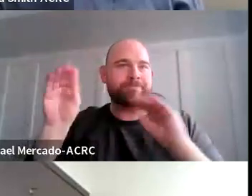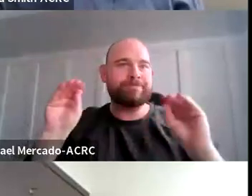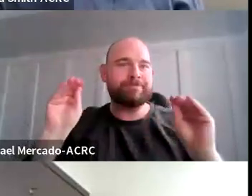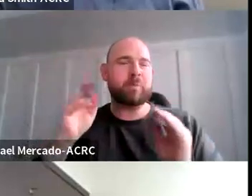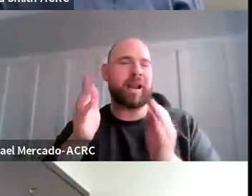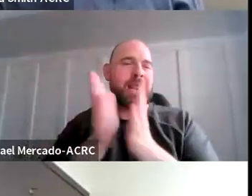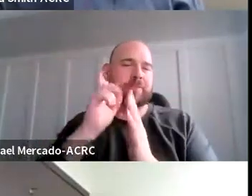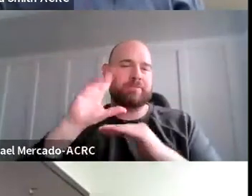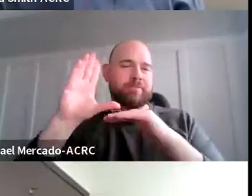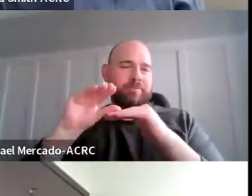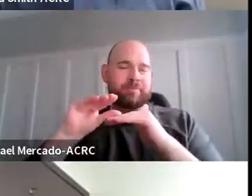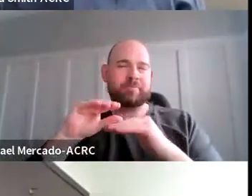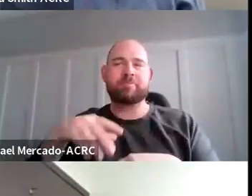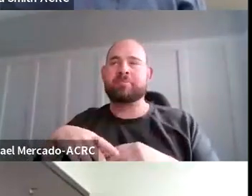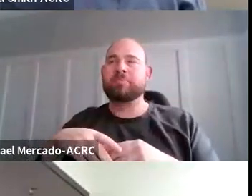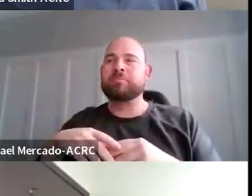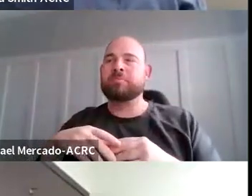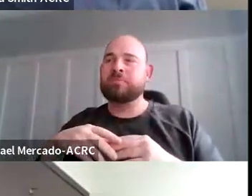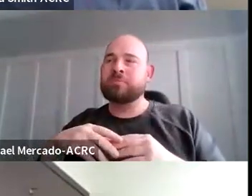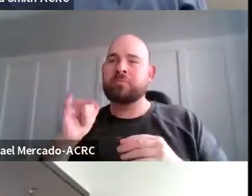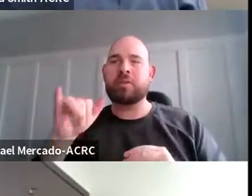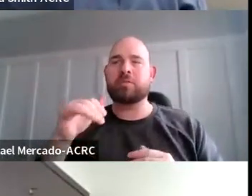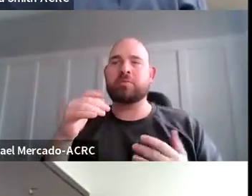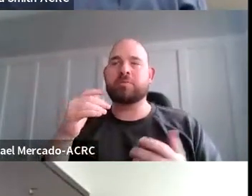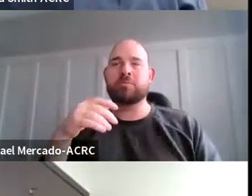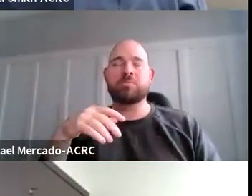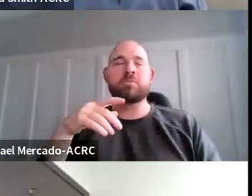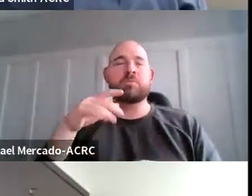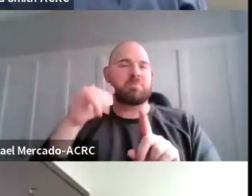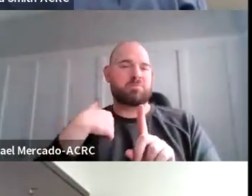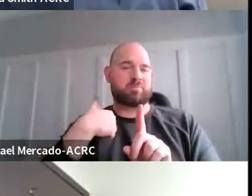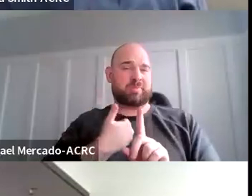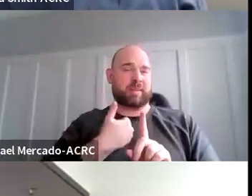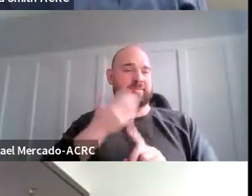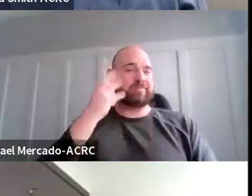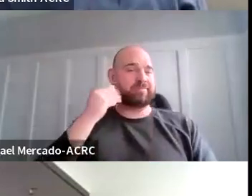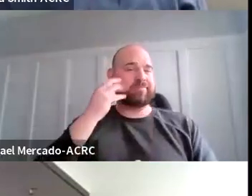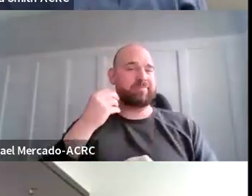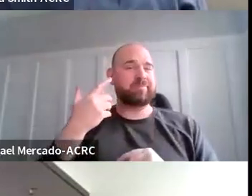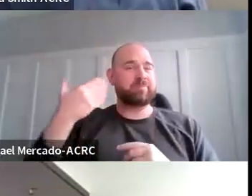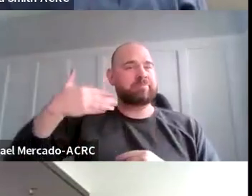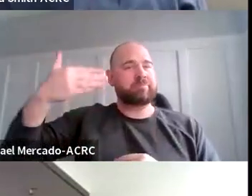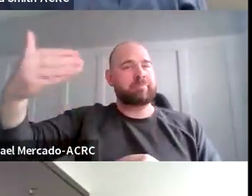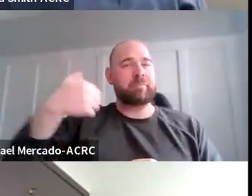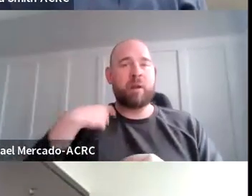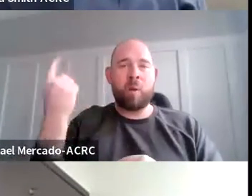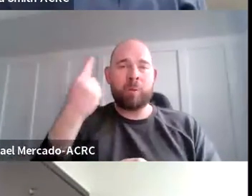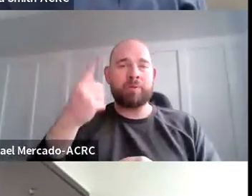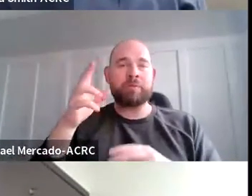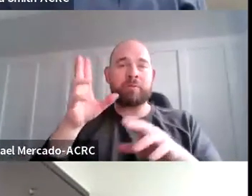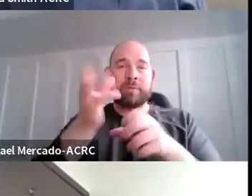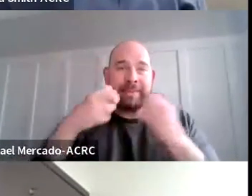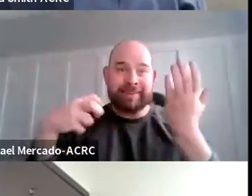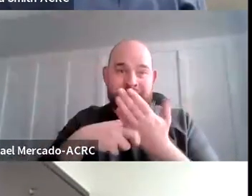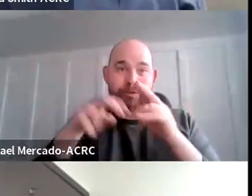not have written announcements, they're all verbal. So because of that lack of accessibility, we can typically ask for a discount.